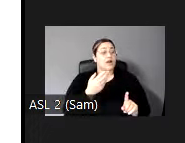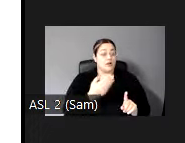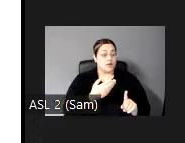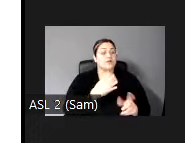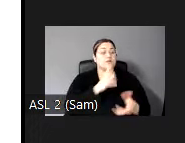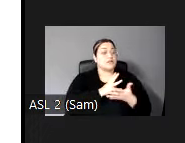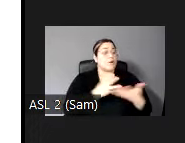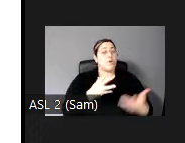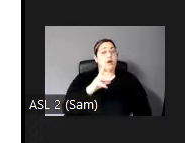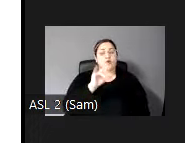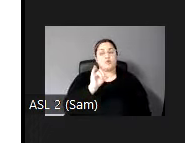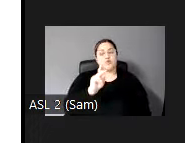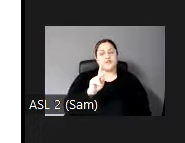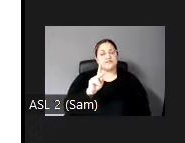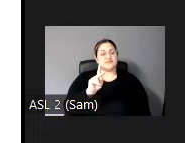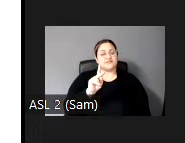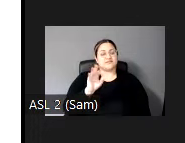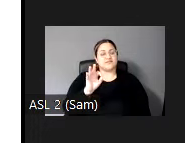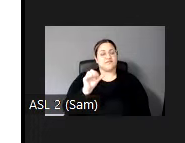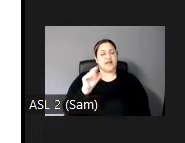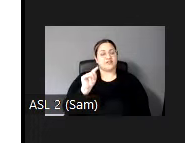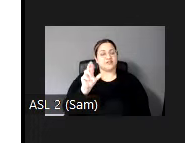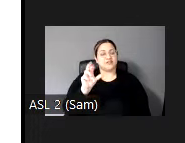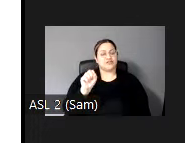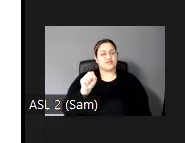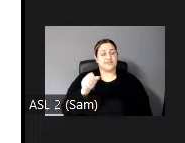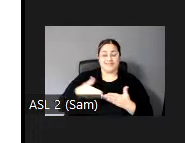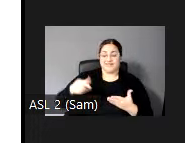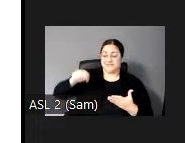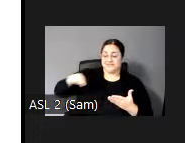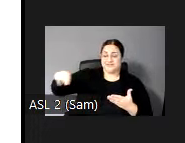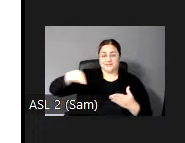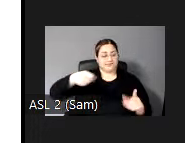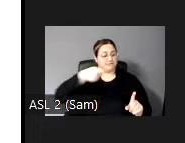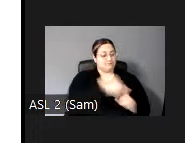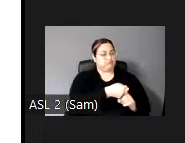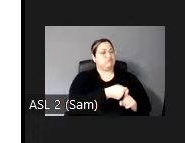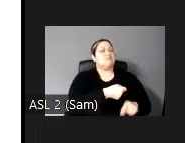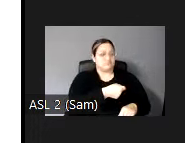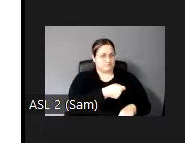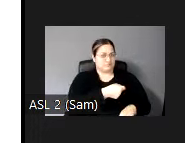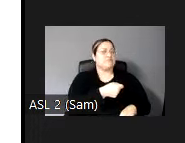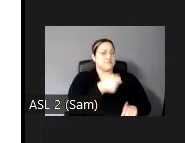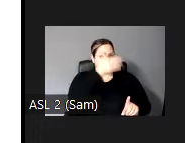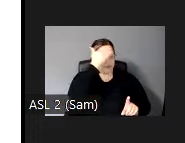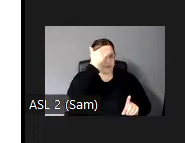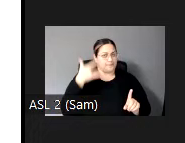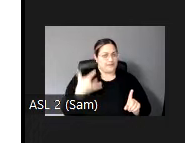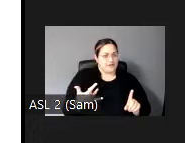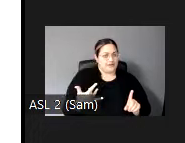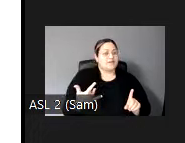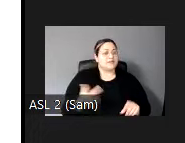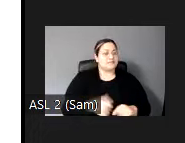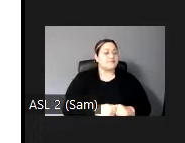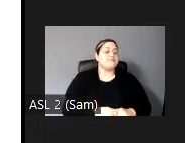And there are some genetic risk factors for dementia. there's only one kind of dementia that really means like you're